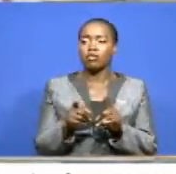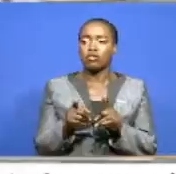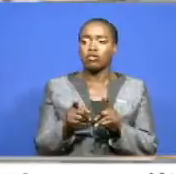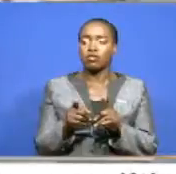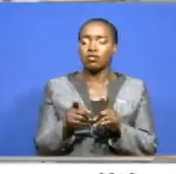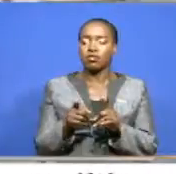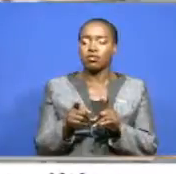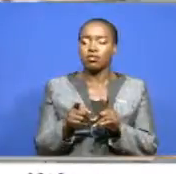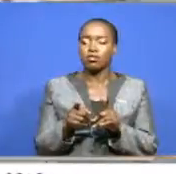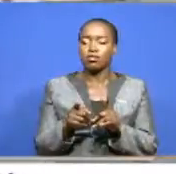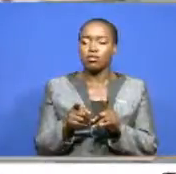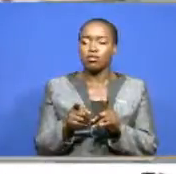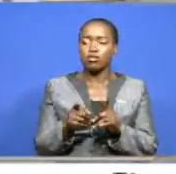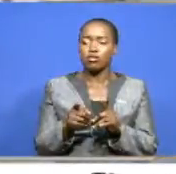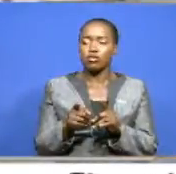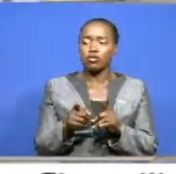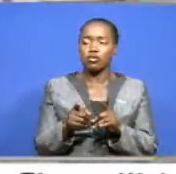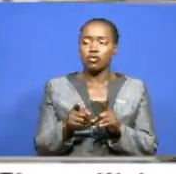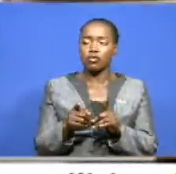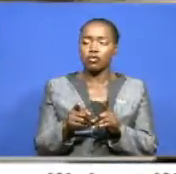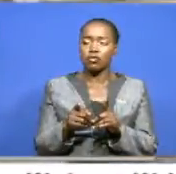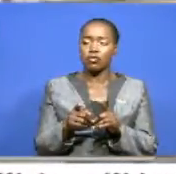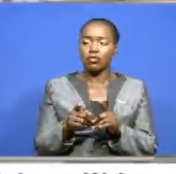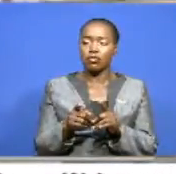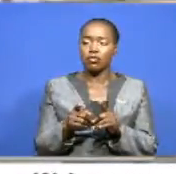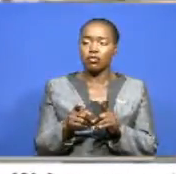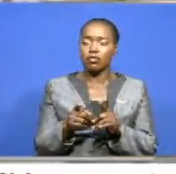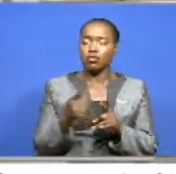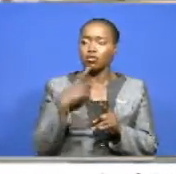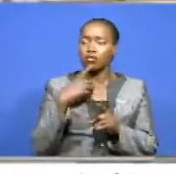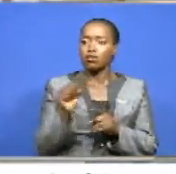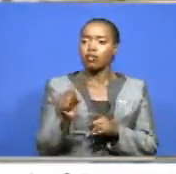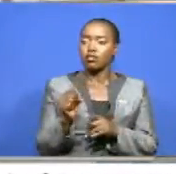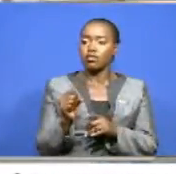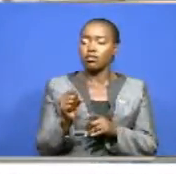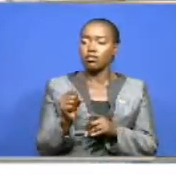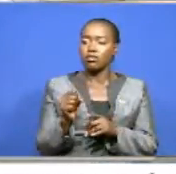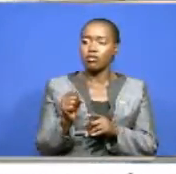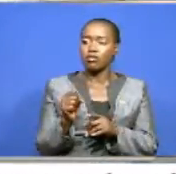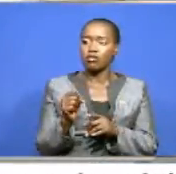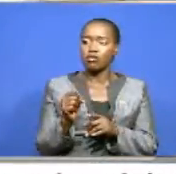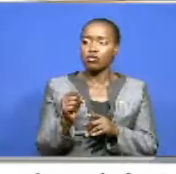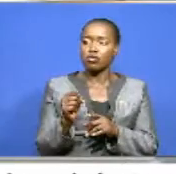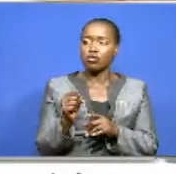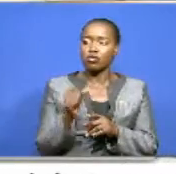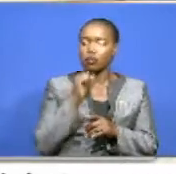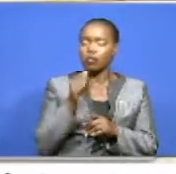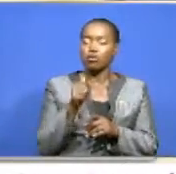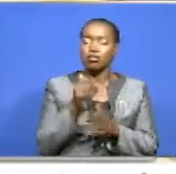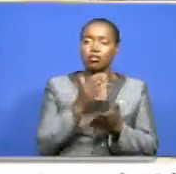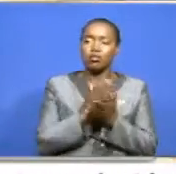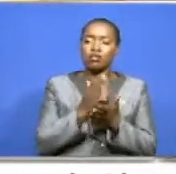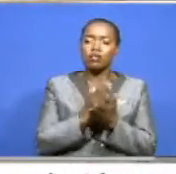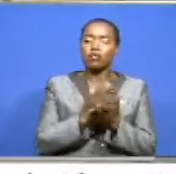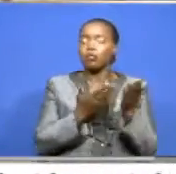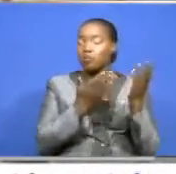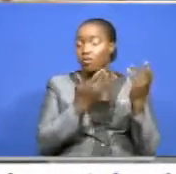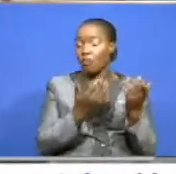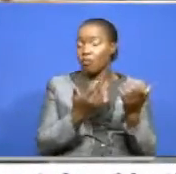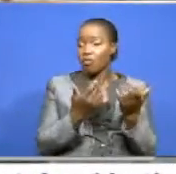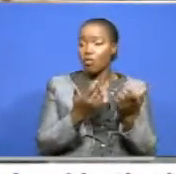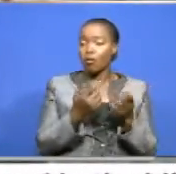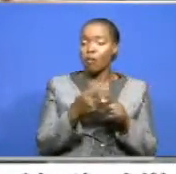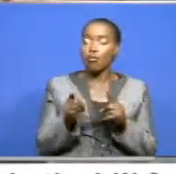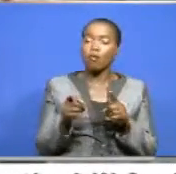collected across Kenyans. So we believe not, it's not exactly what we expected, but